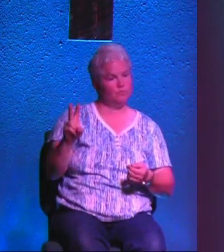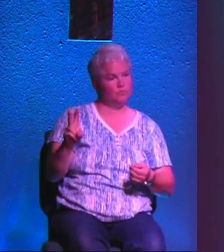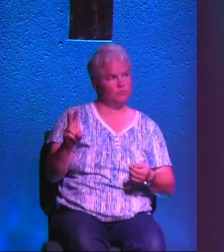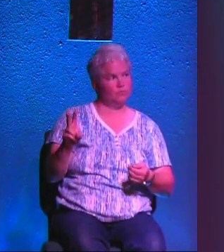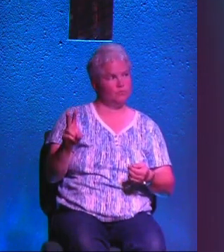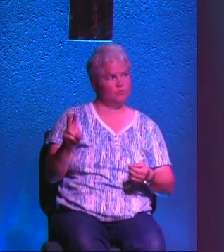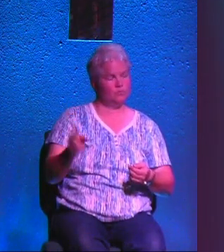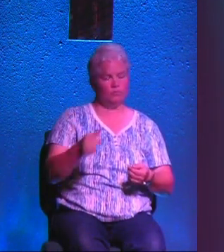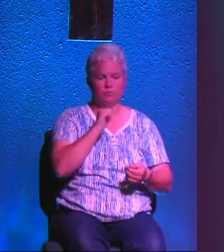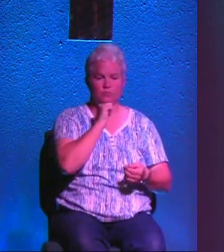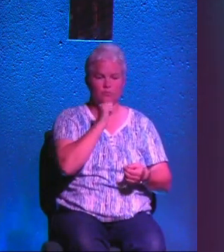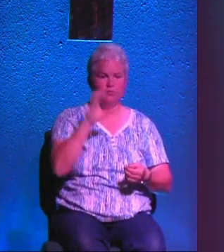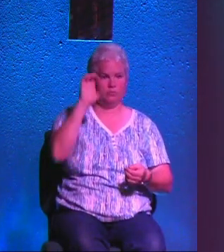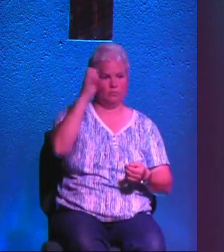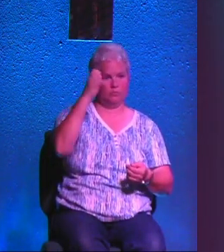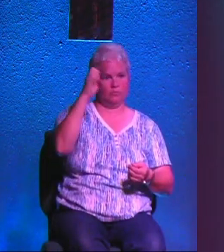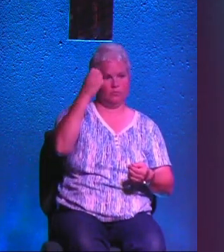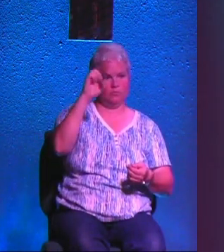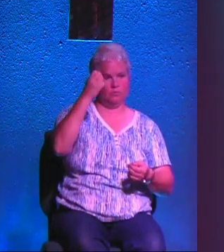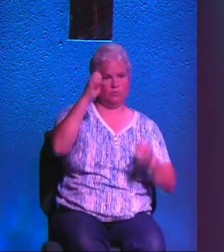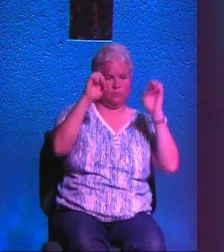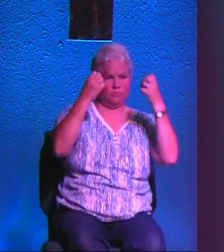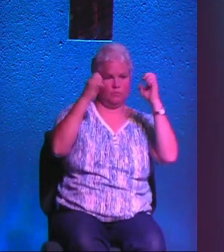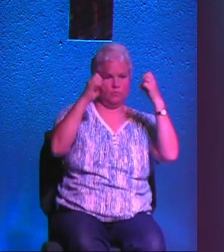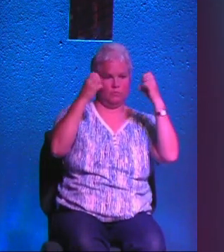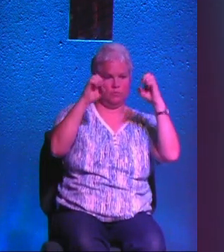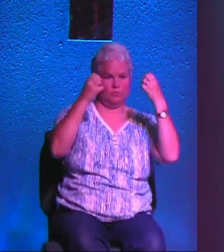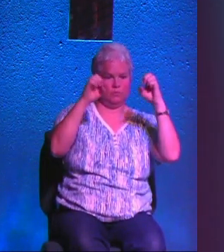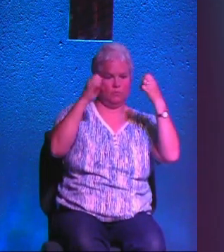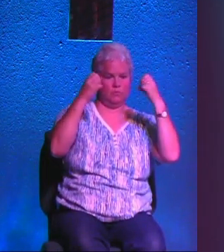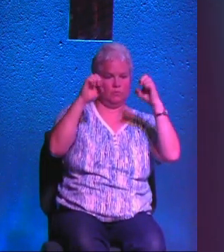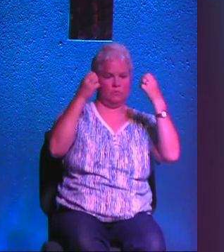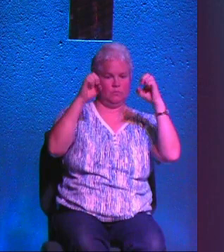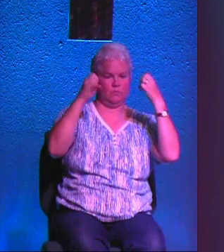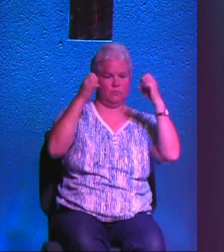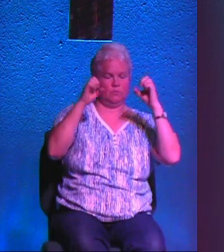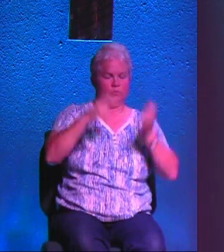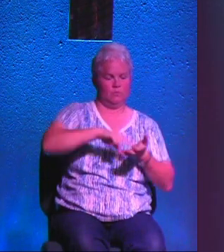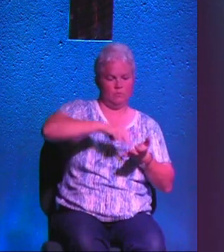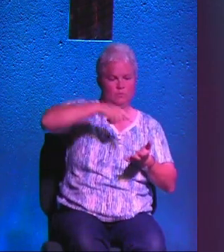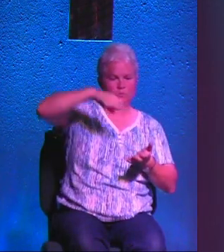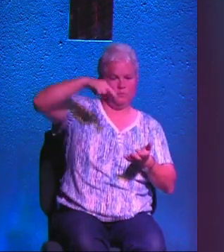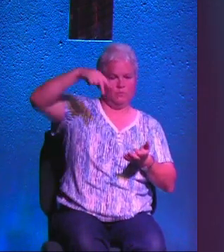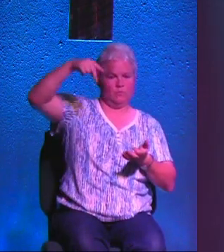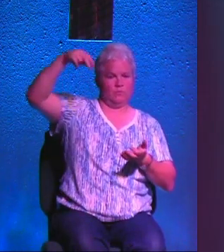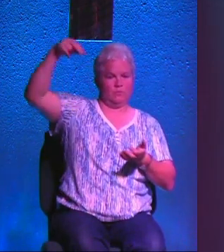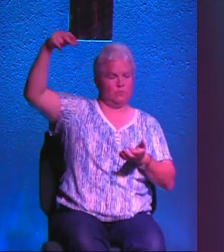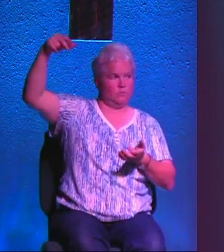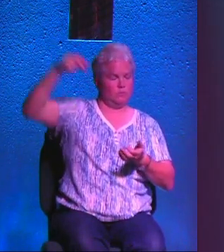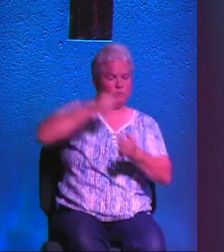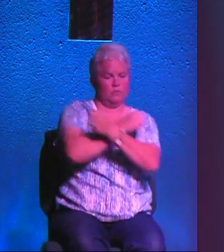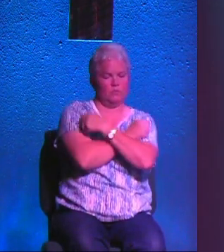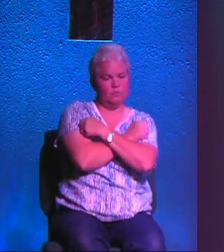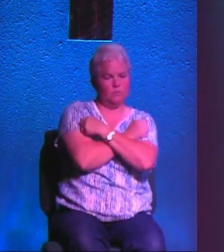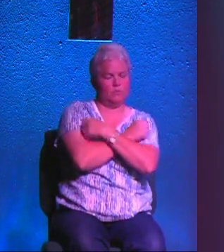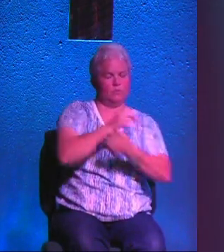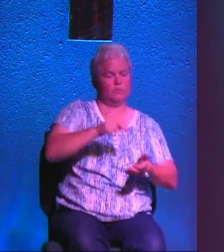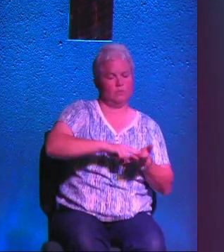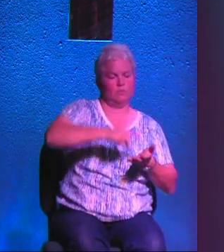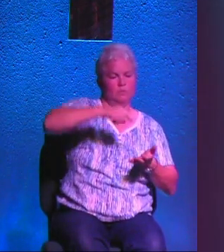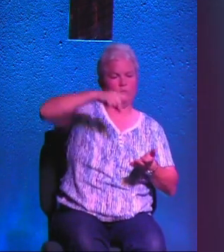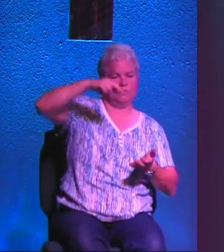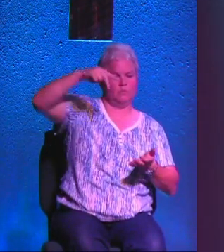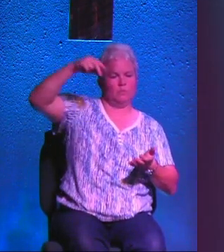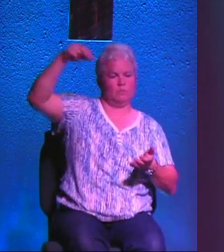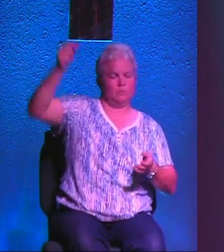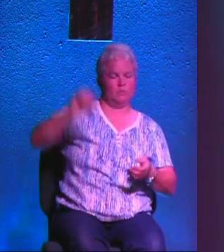twice, not every Easter, because we got the Easter service and they talk about the resurrection, and we love that resurrection stuff.